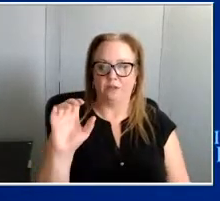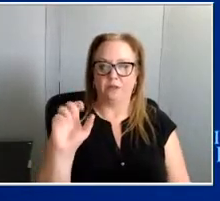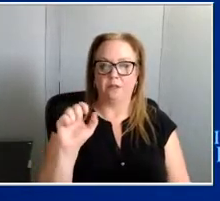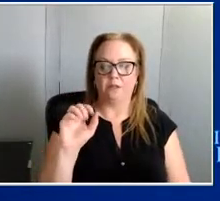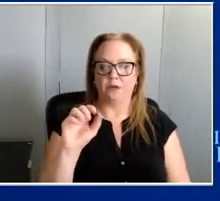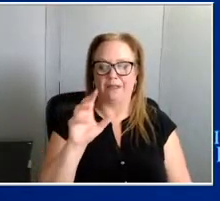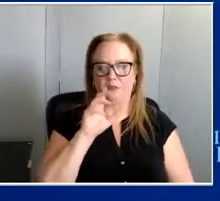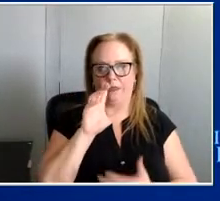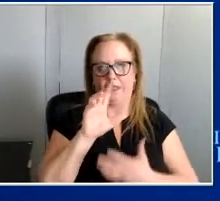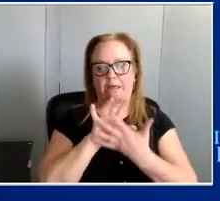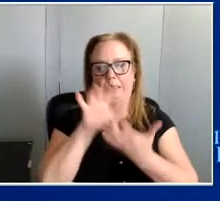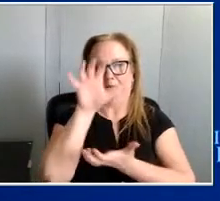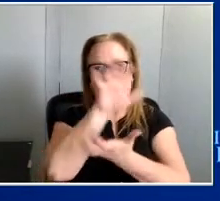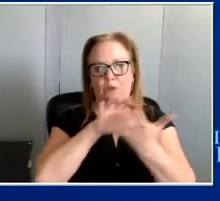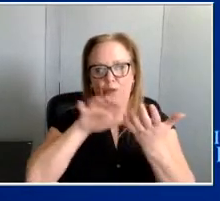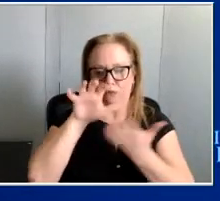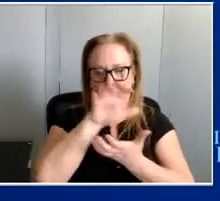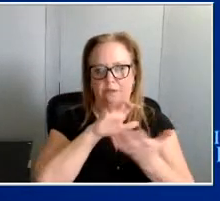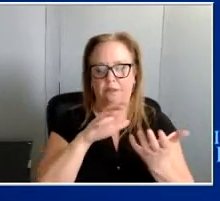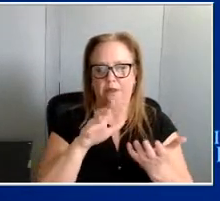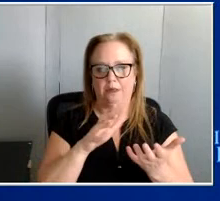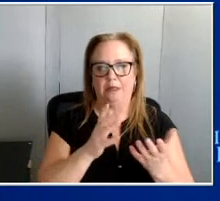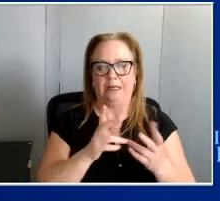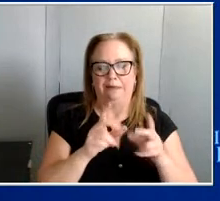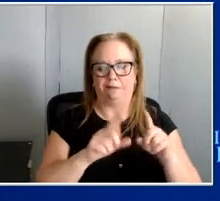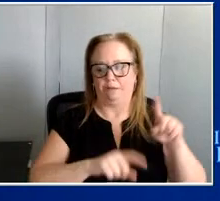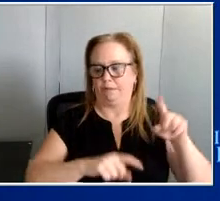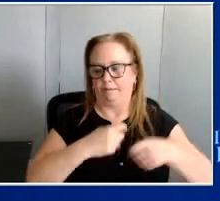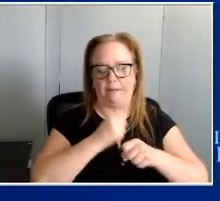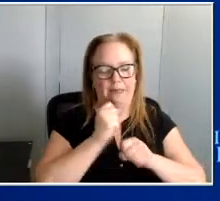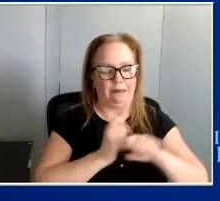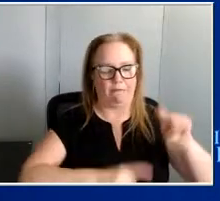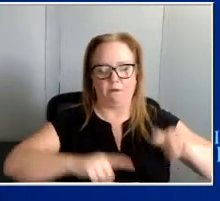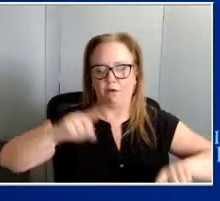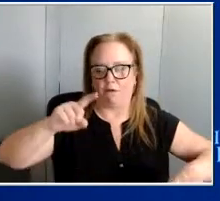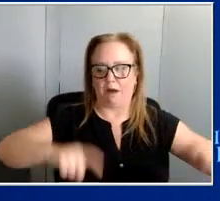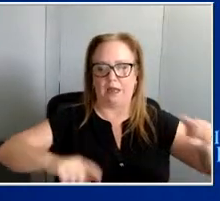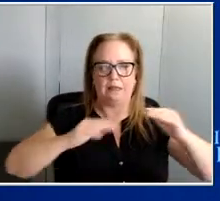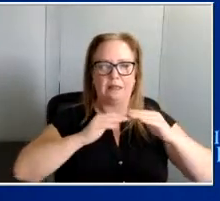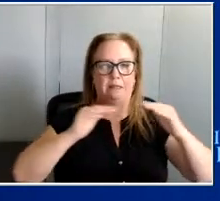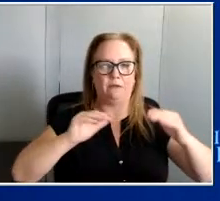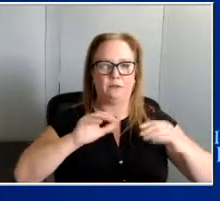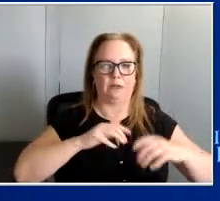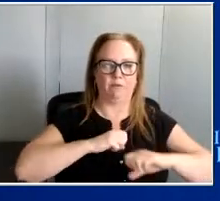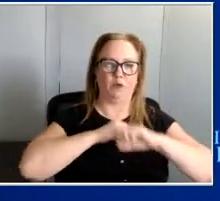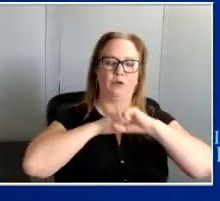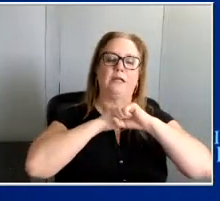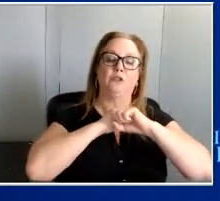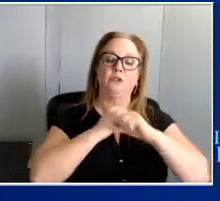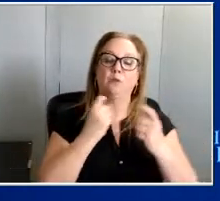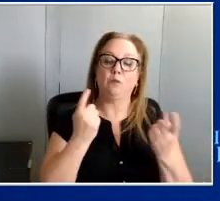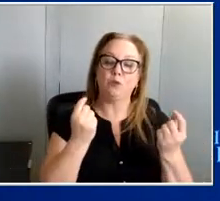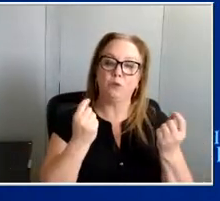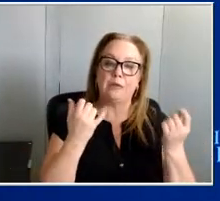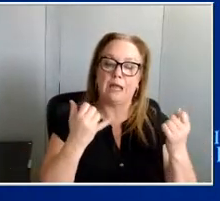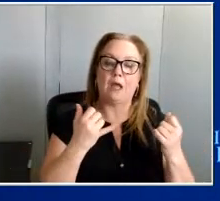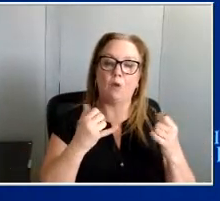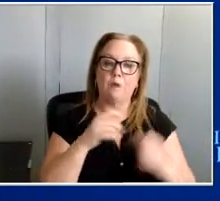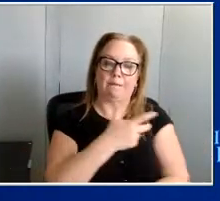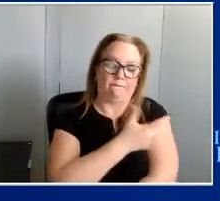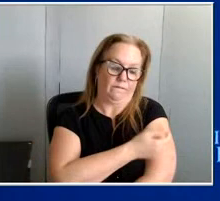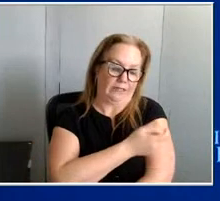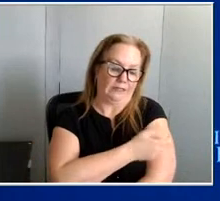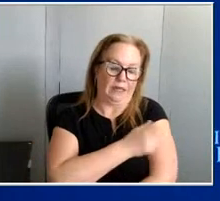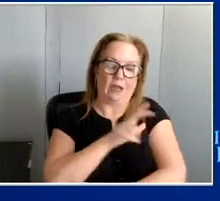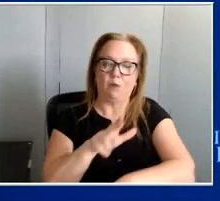the waters and created different types and levels of overall immunity. What we are trying to do with the vaccines and what natural